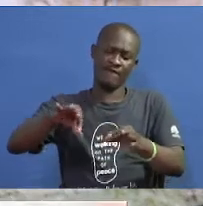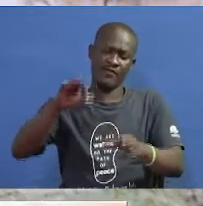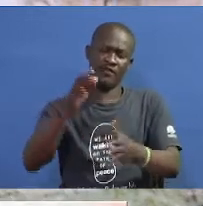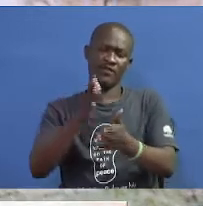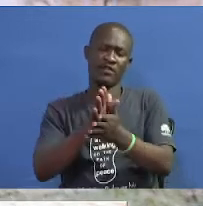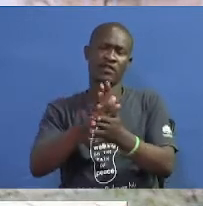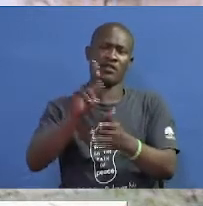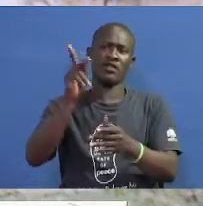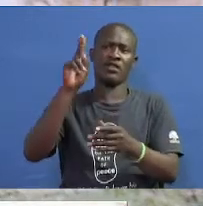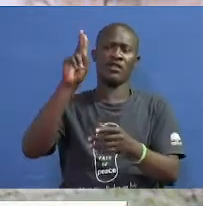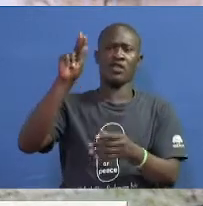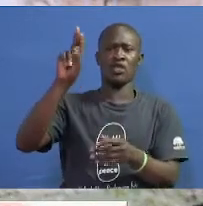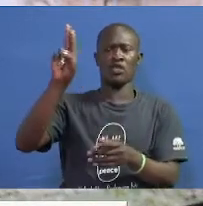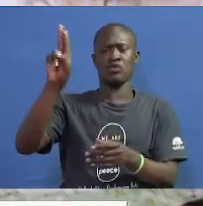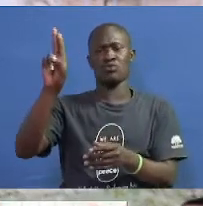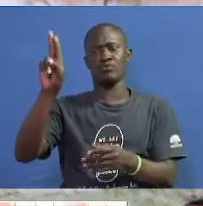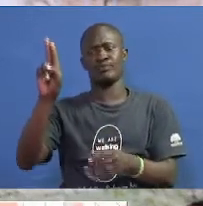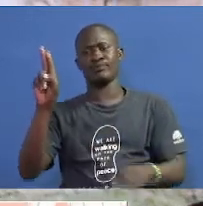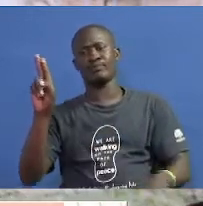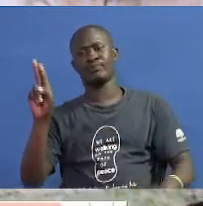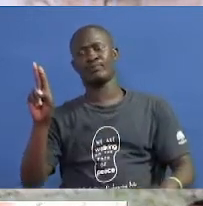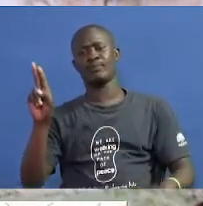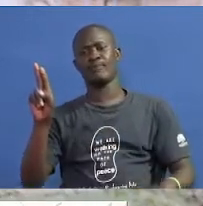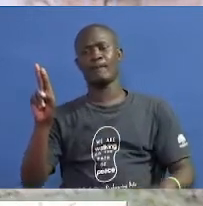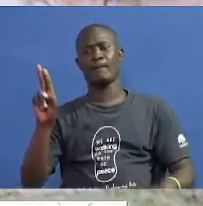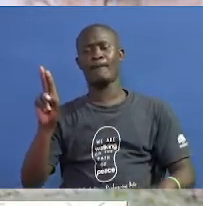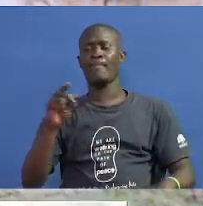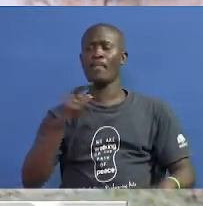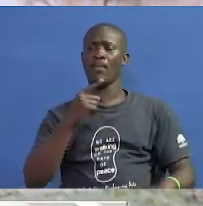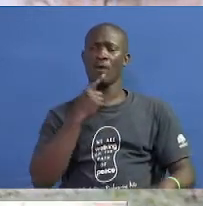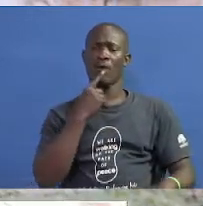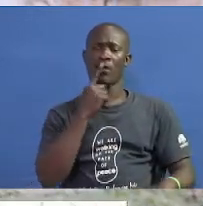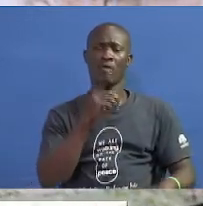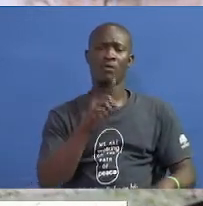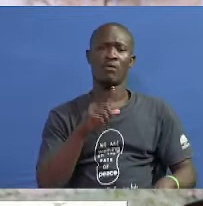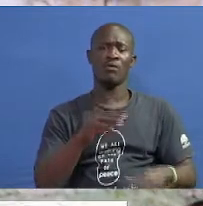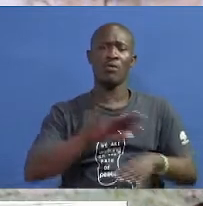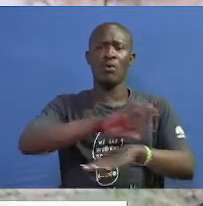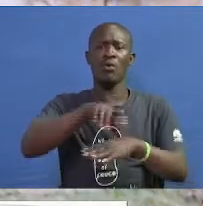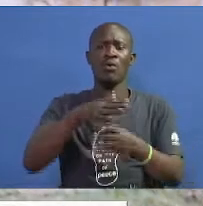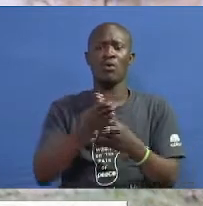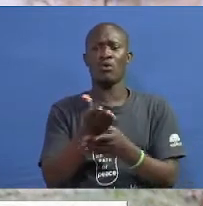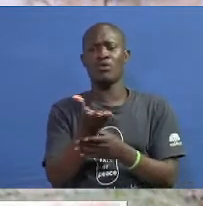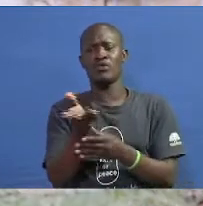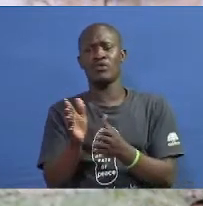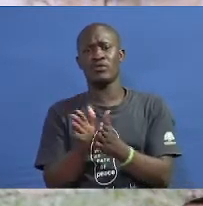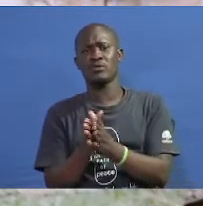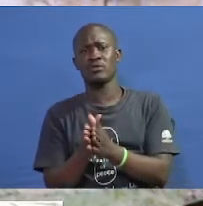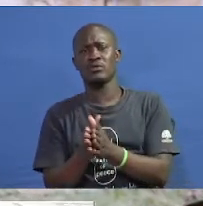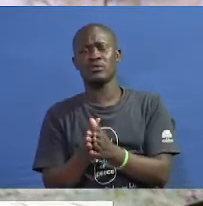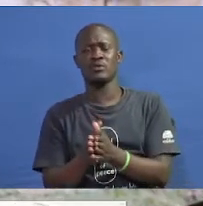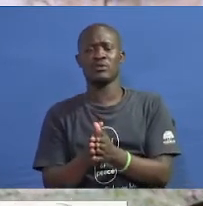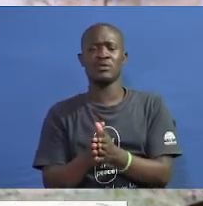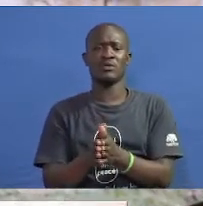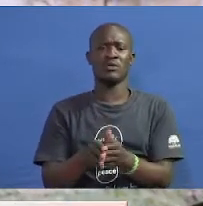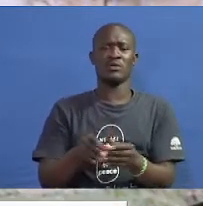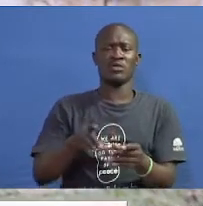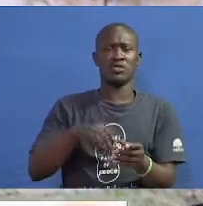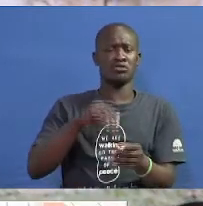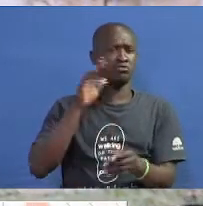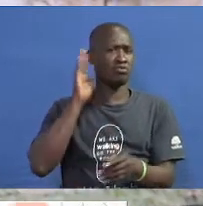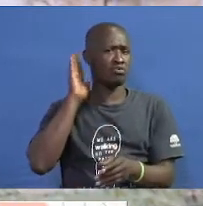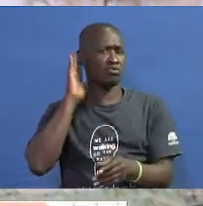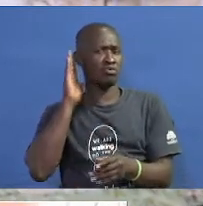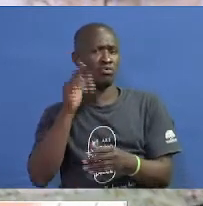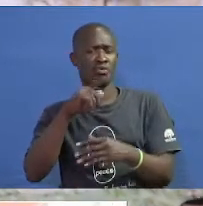with Kenyatta University and the Butterfly Network. Okay, so there was all this, previously, or rather throughout the day, we've listened